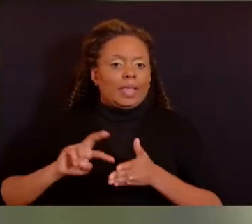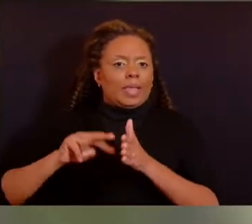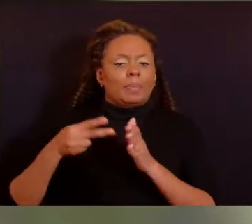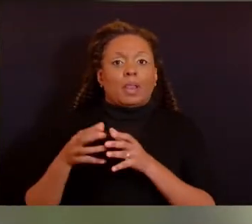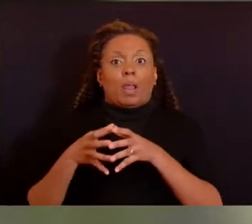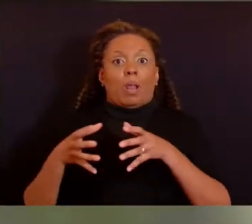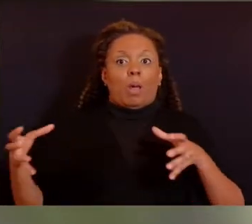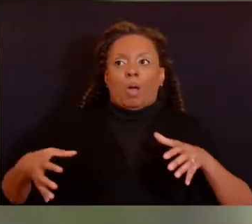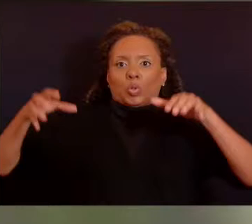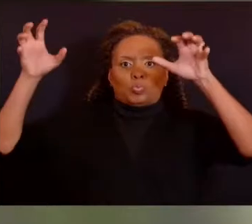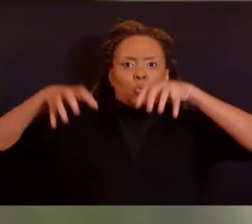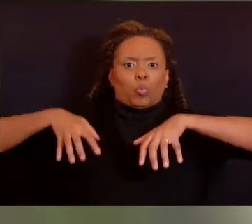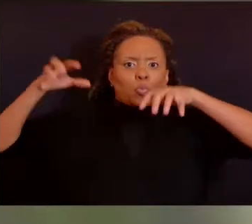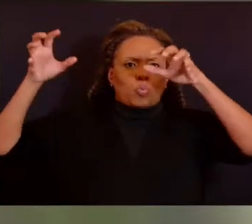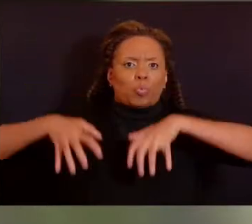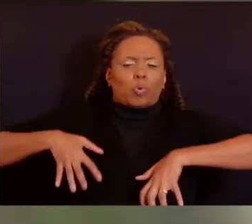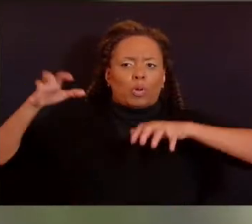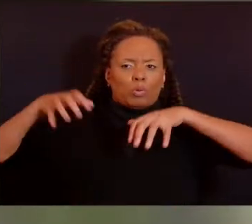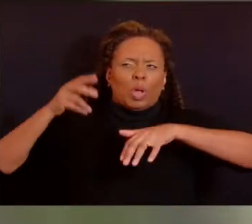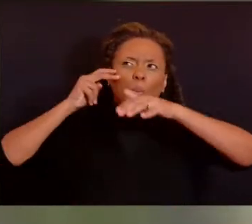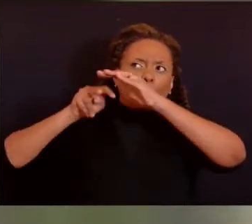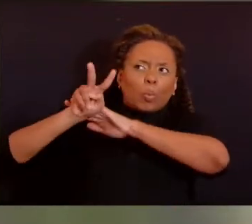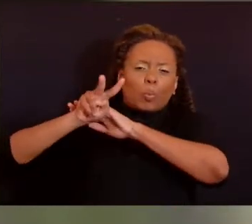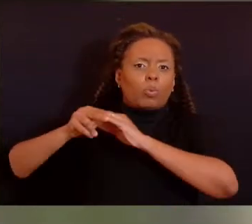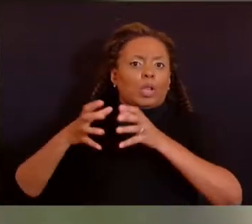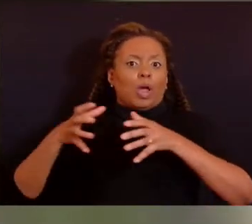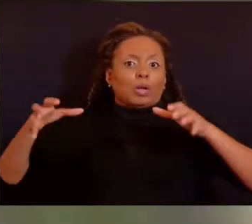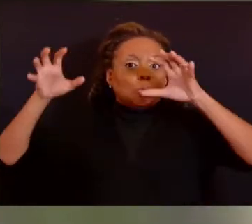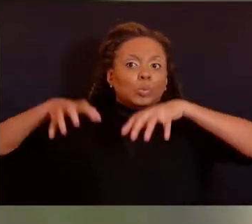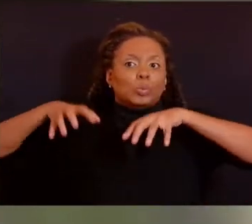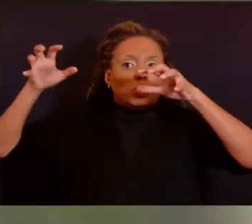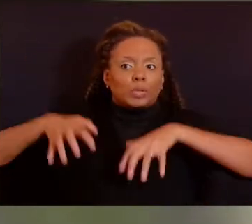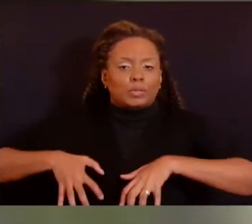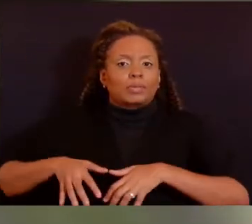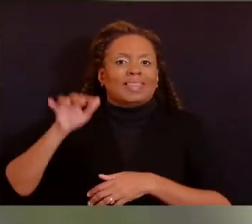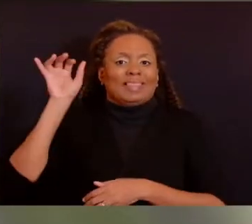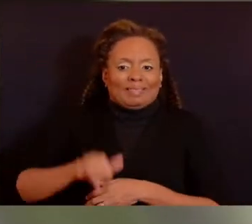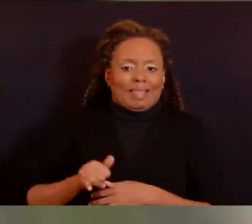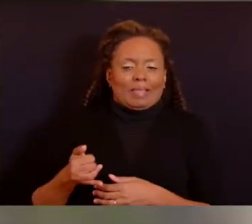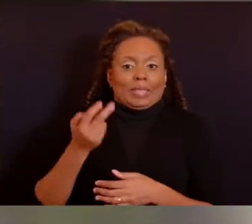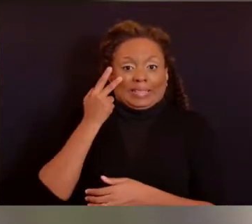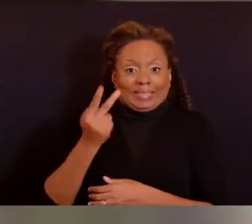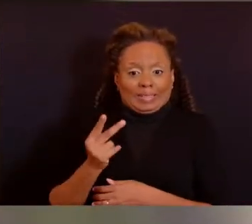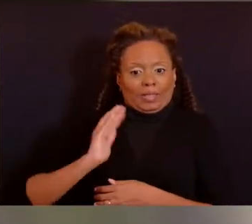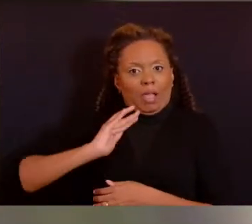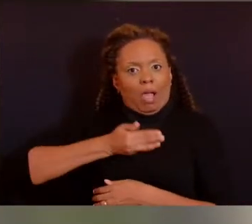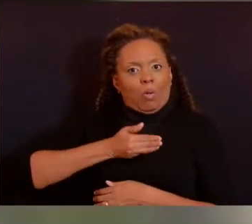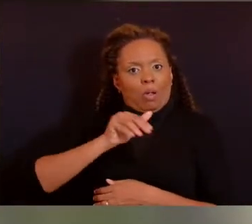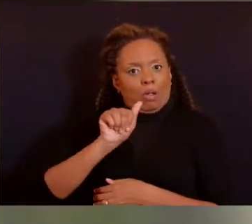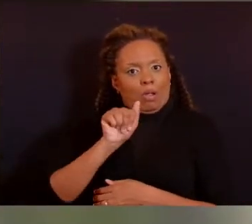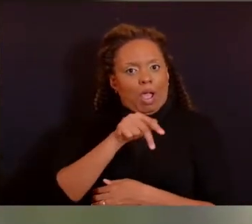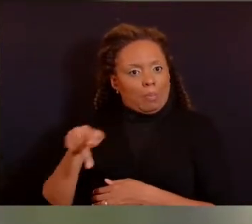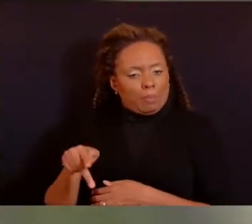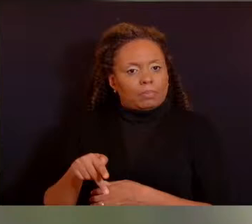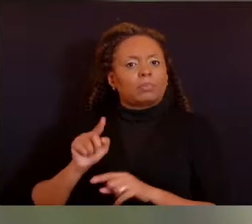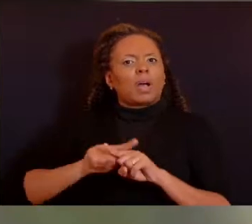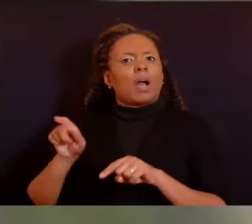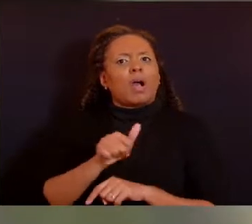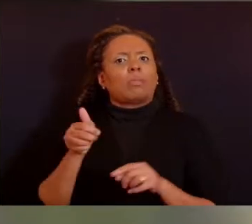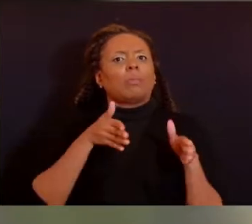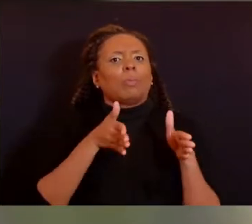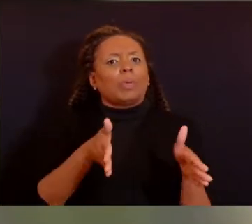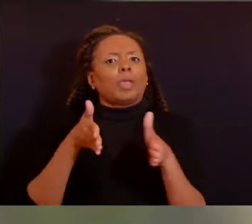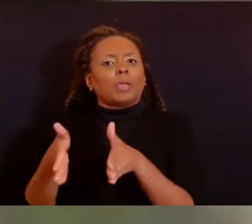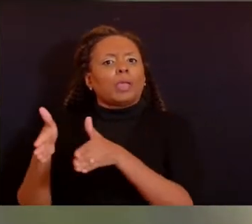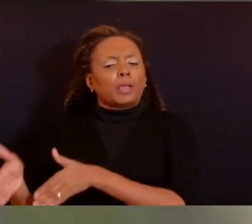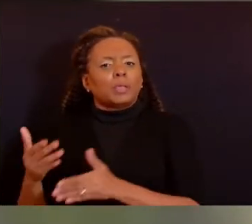rainfall. This alert message was on our website, like I said, and on the app. But we will look for other ways to continue to improve